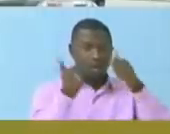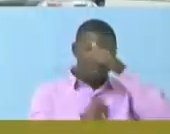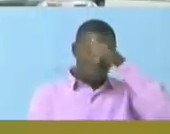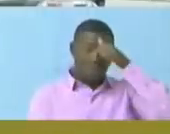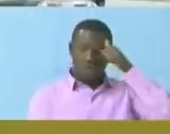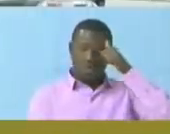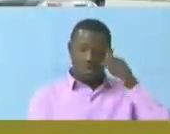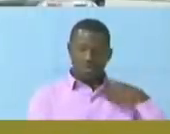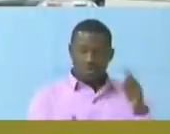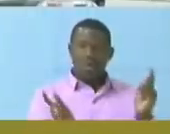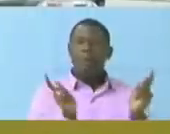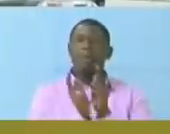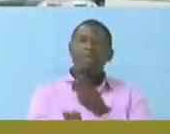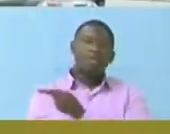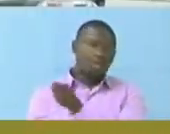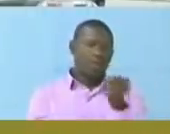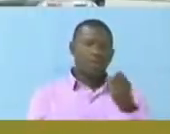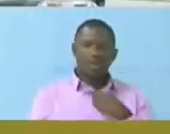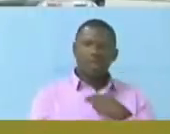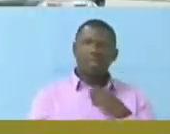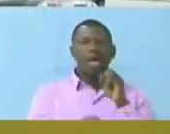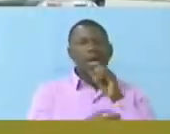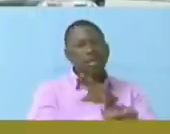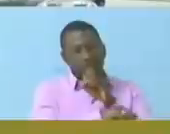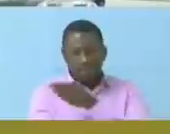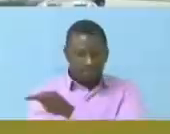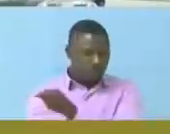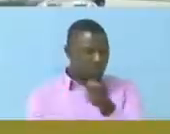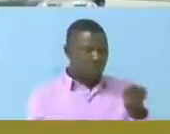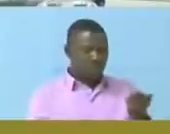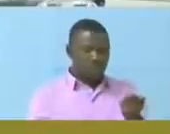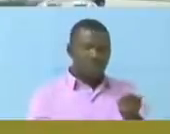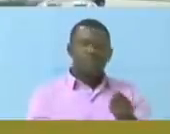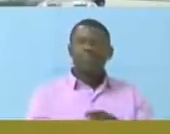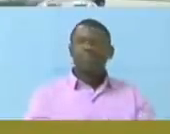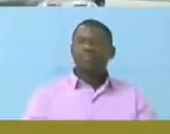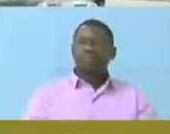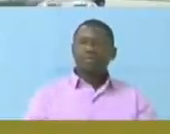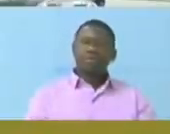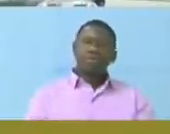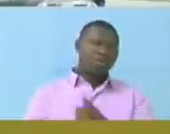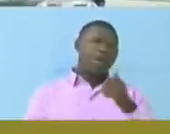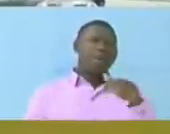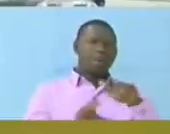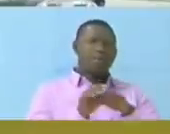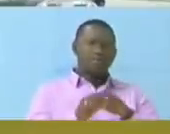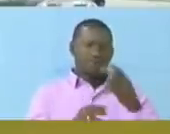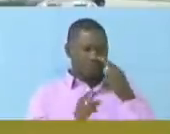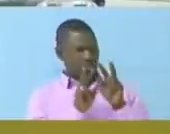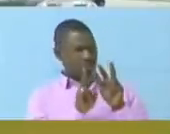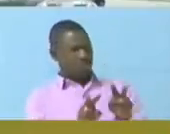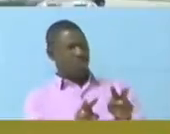Some of the members I discovered are not